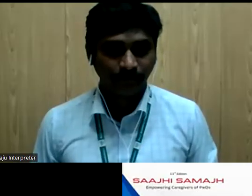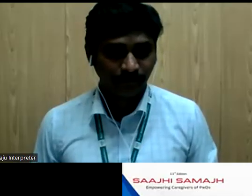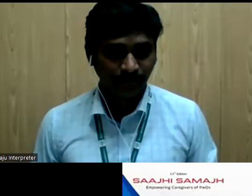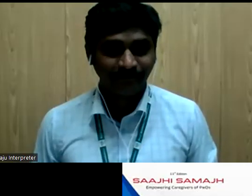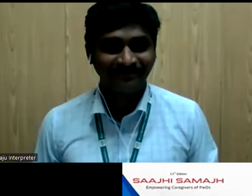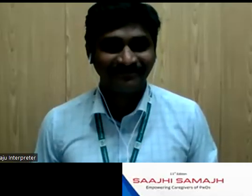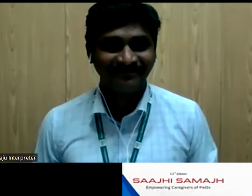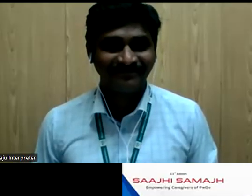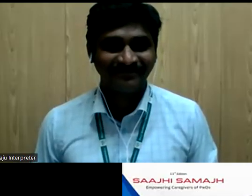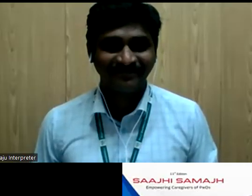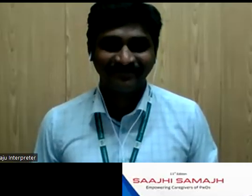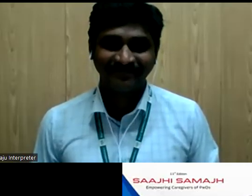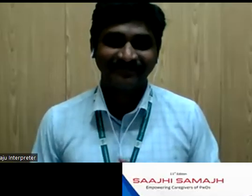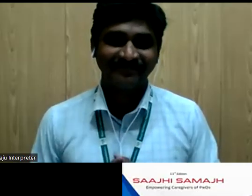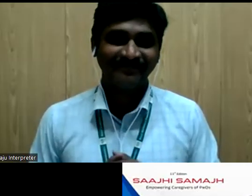great.